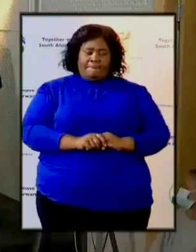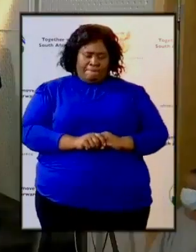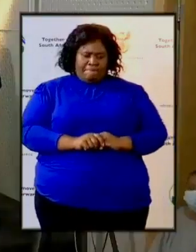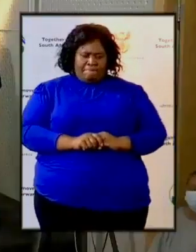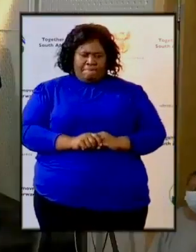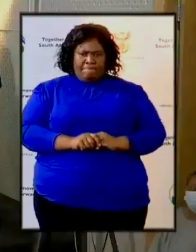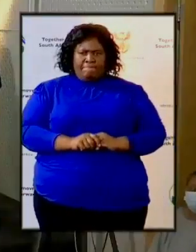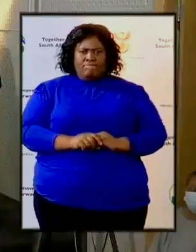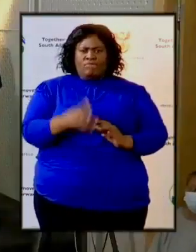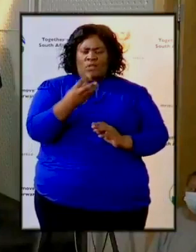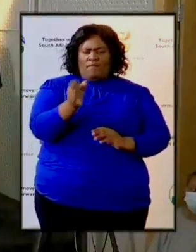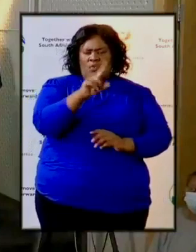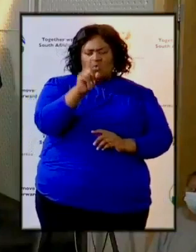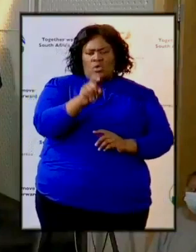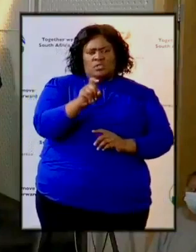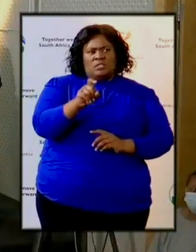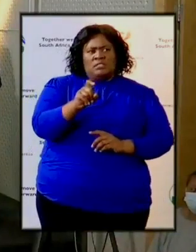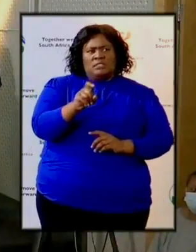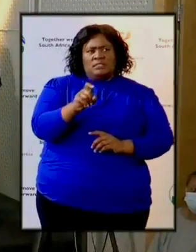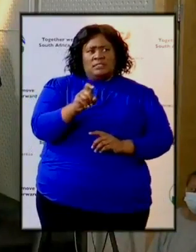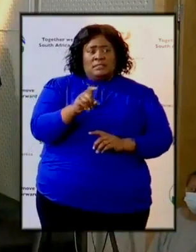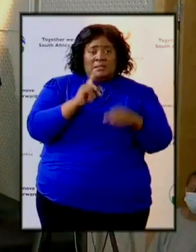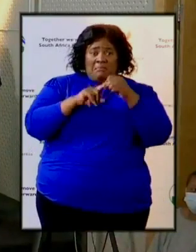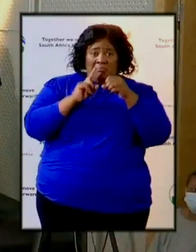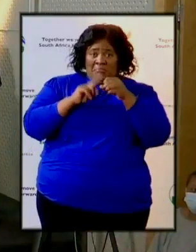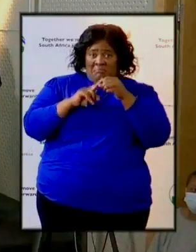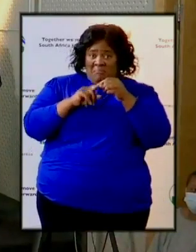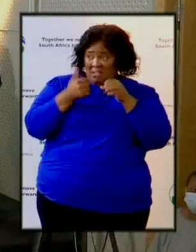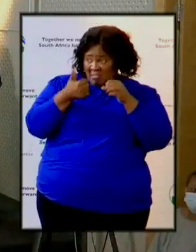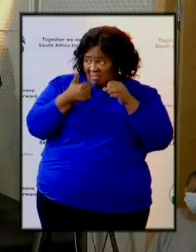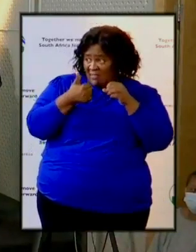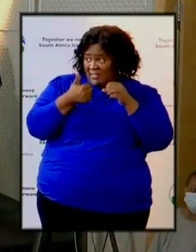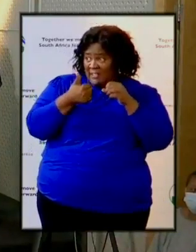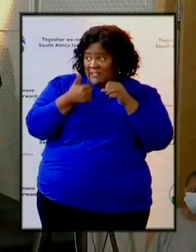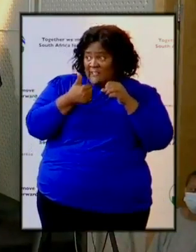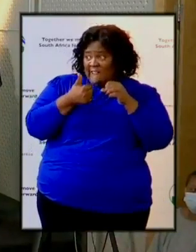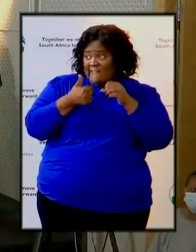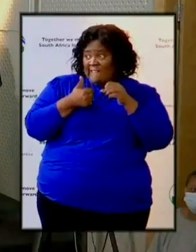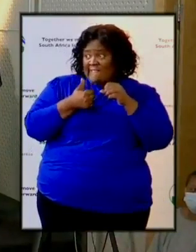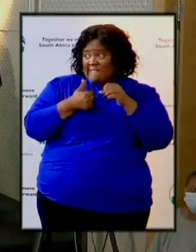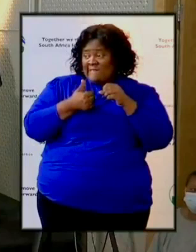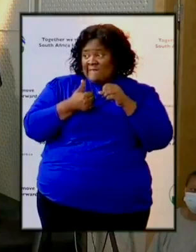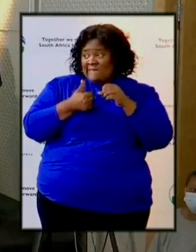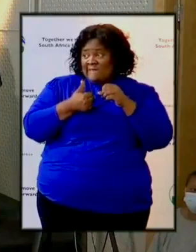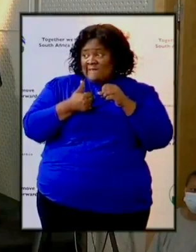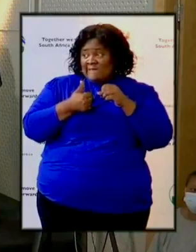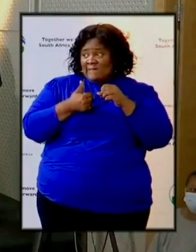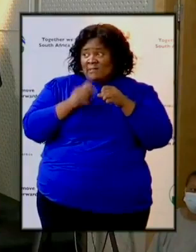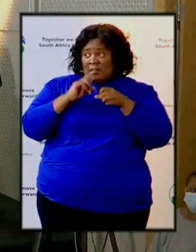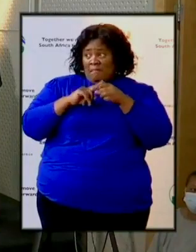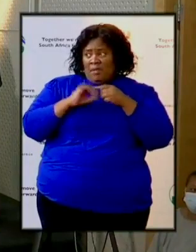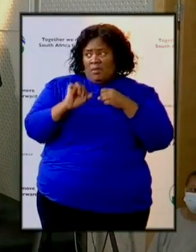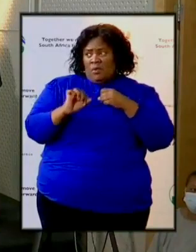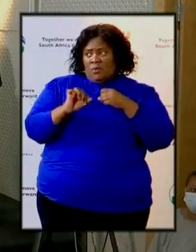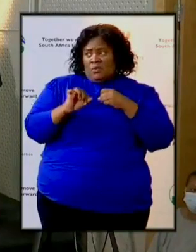There is a question from... Is that on? The second one? No, your mic. I think